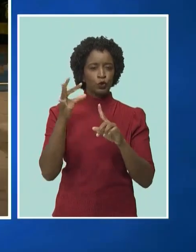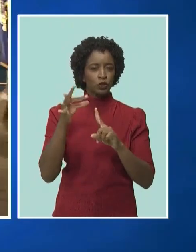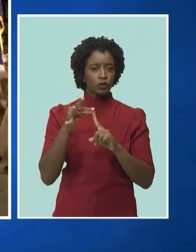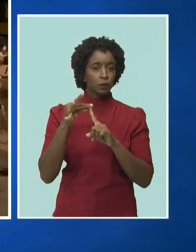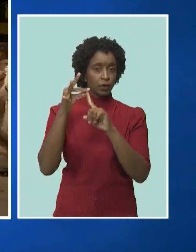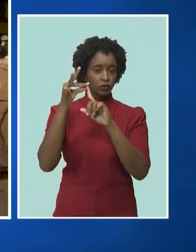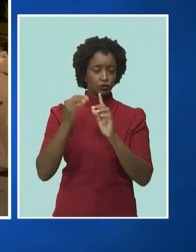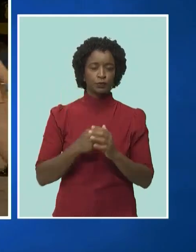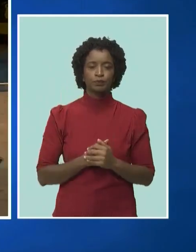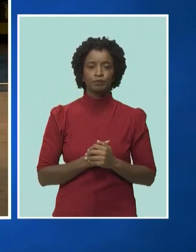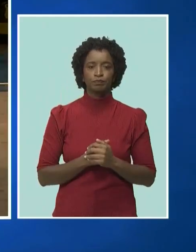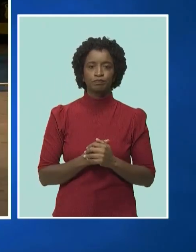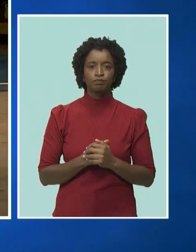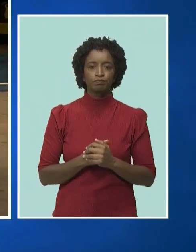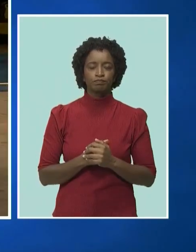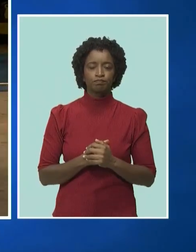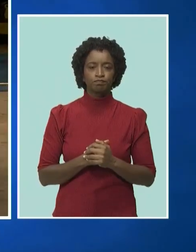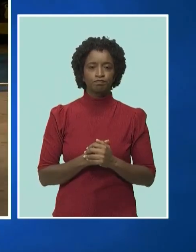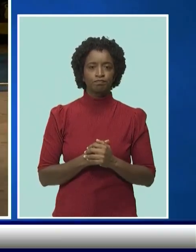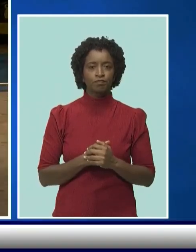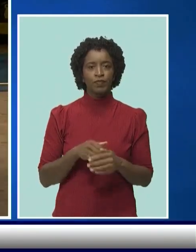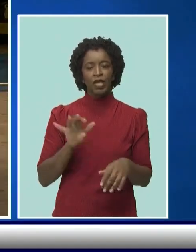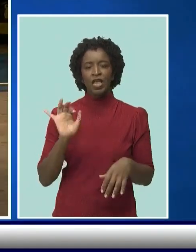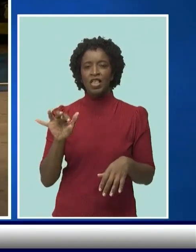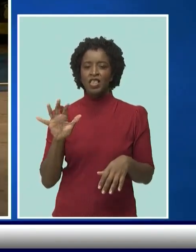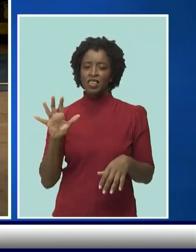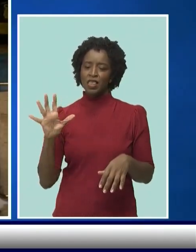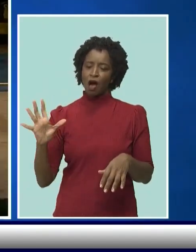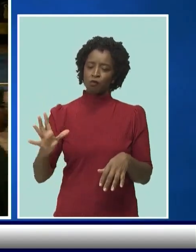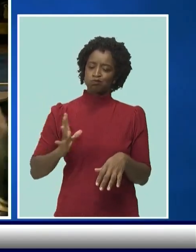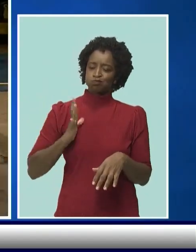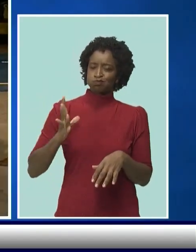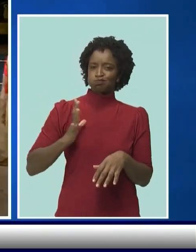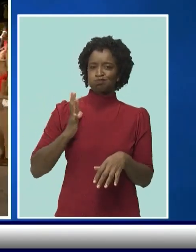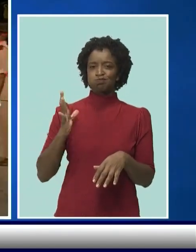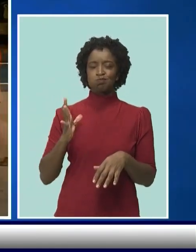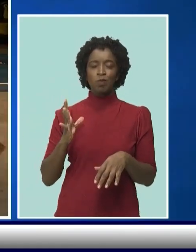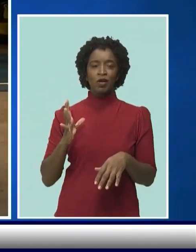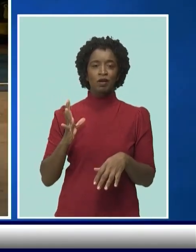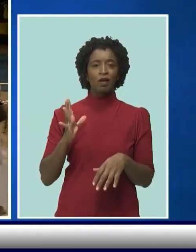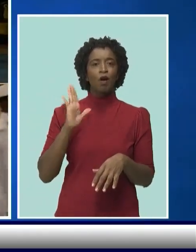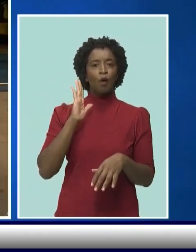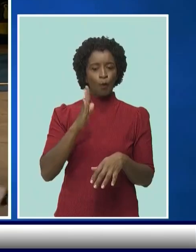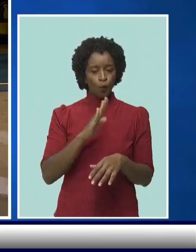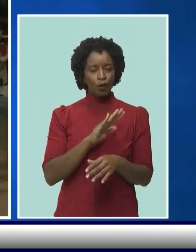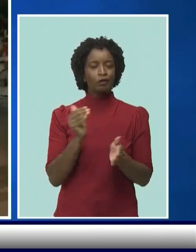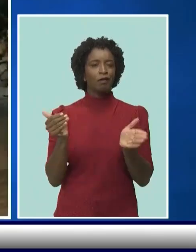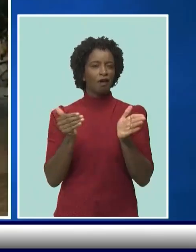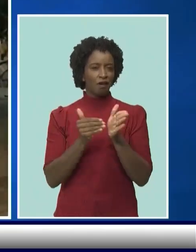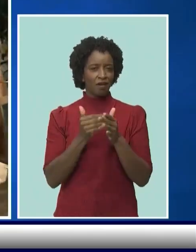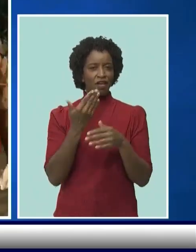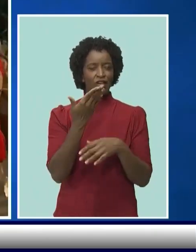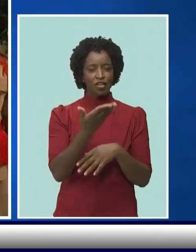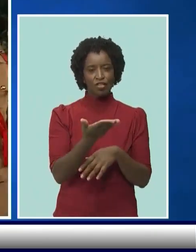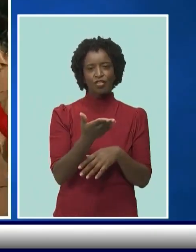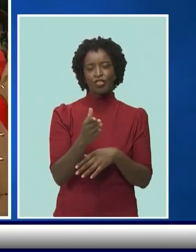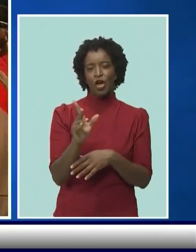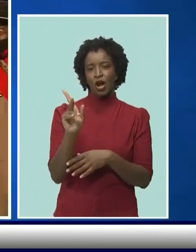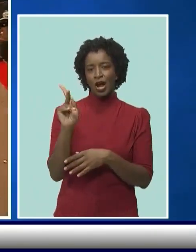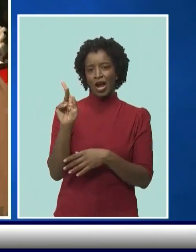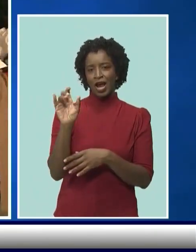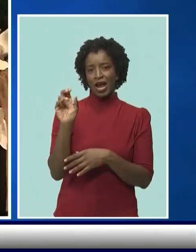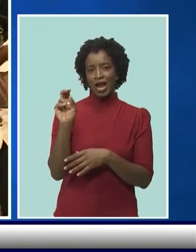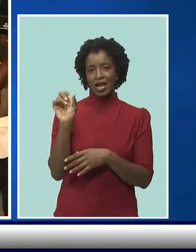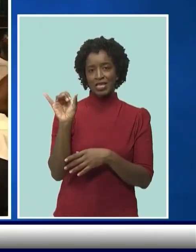The usual pomp and pageantry will return to Kensington Oval come November 30th, as Barbados commemorates